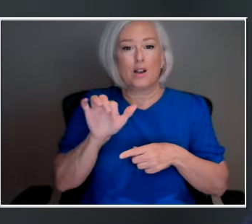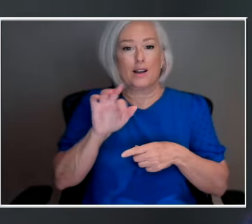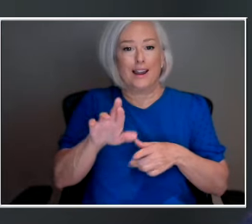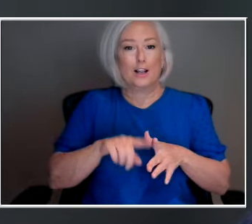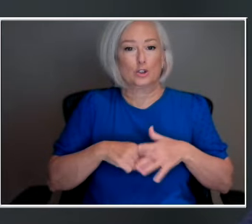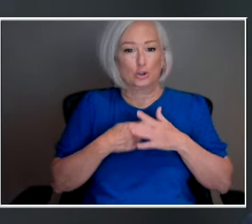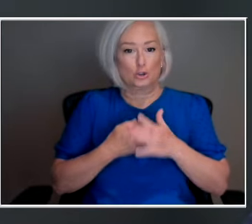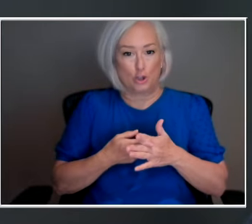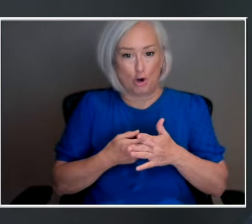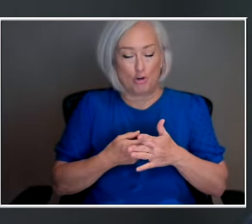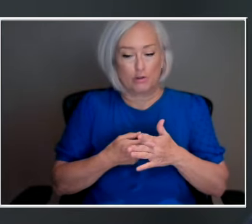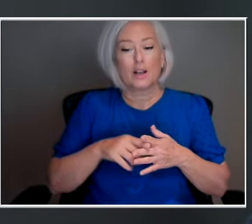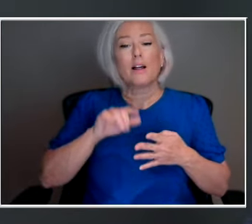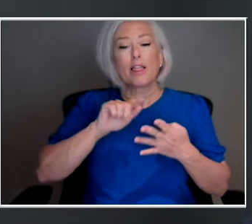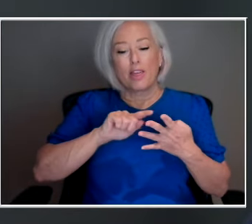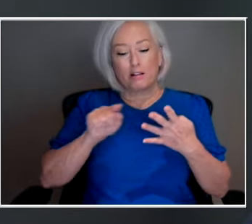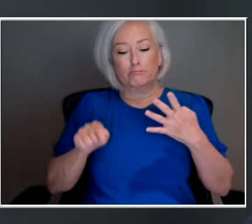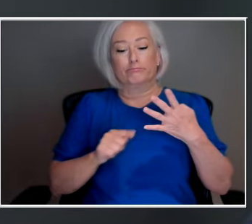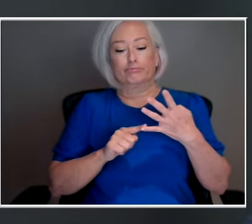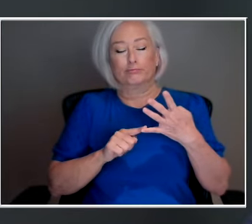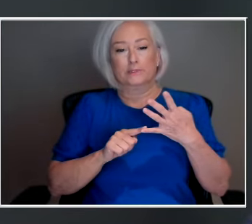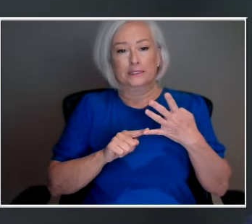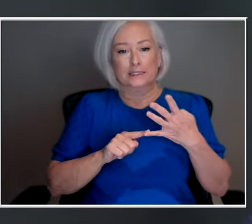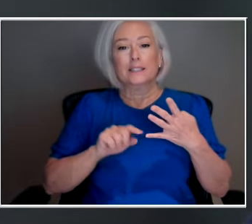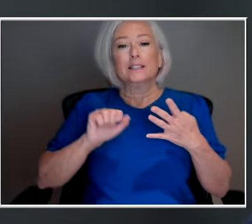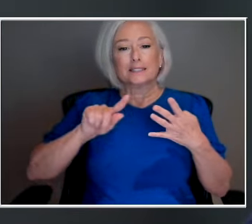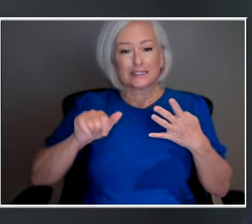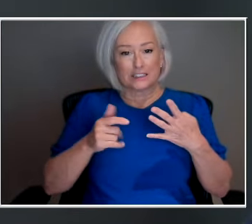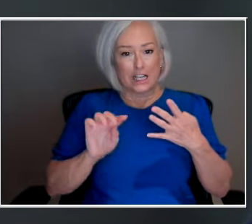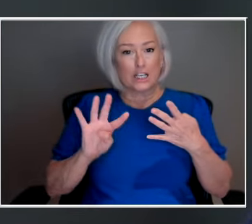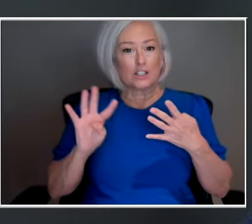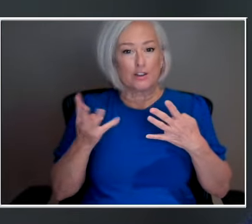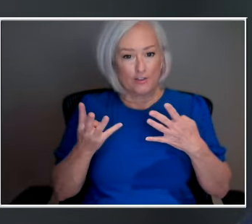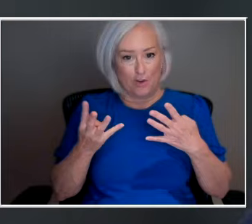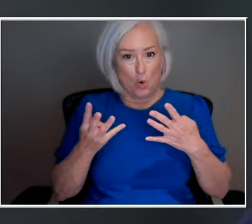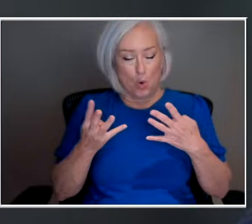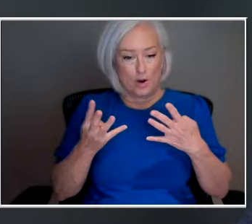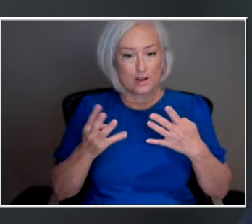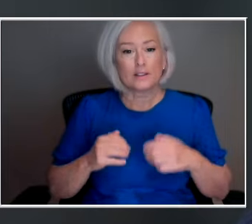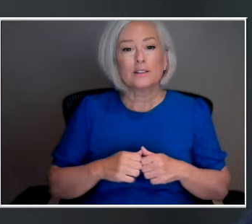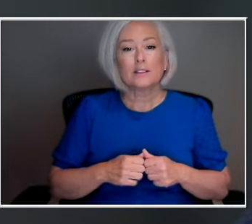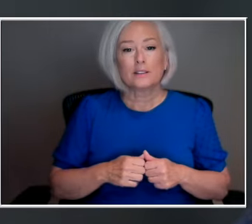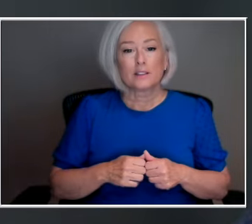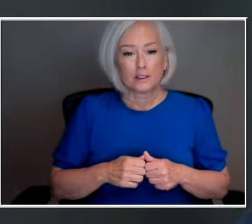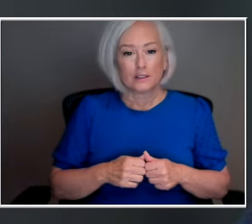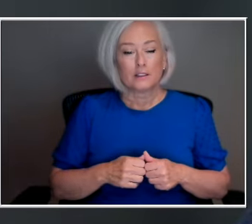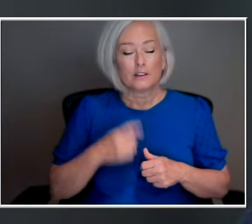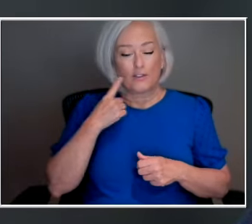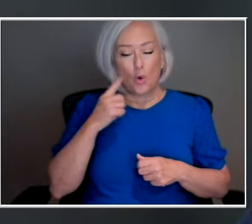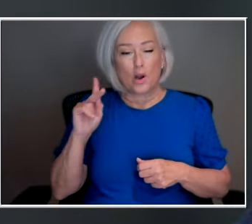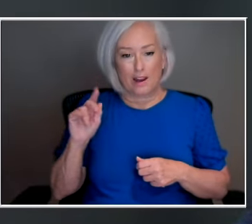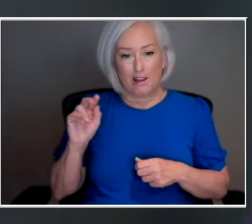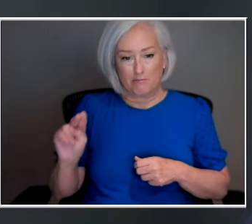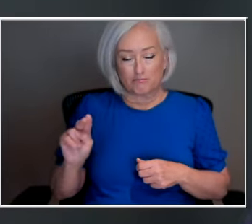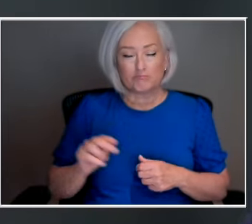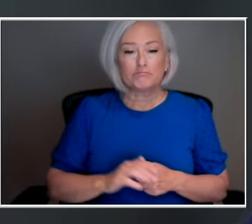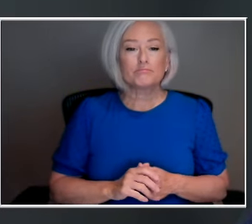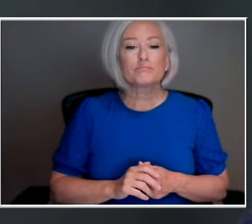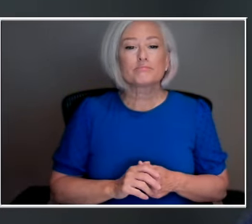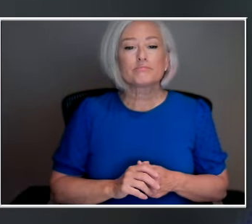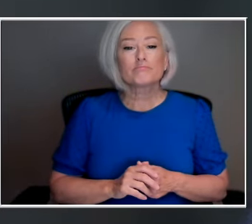makes it as a stage 4 cancer. Though I must say it was a limited stage 4 in Ken's case, but at the